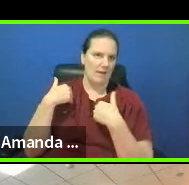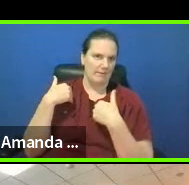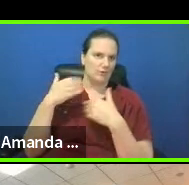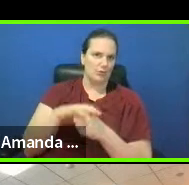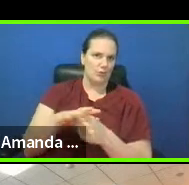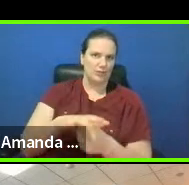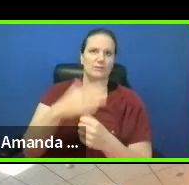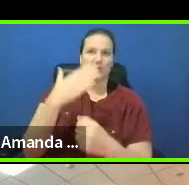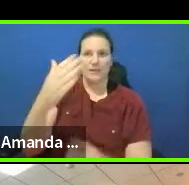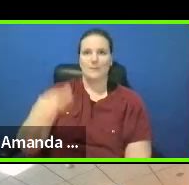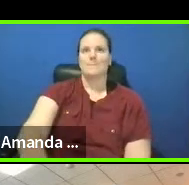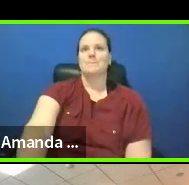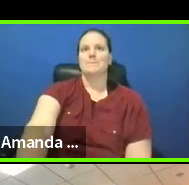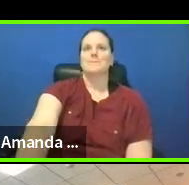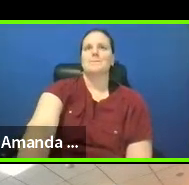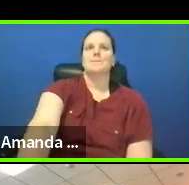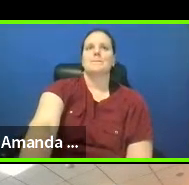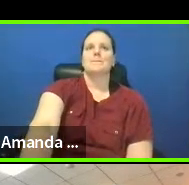region. Thank you.